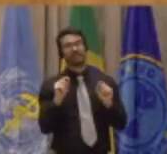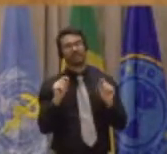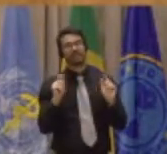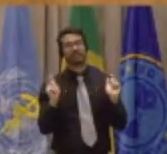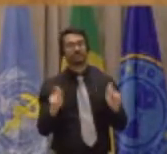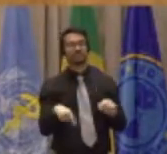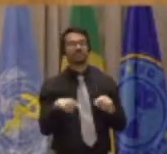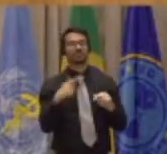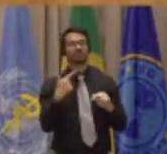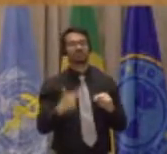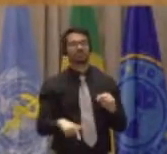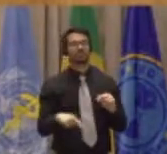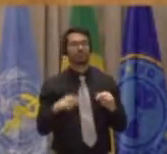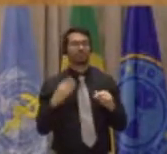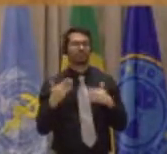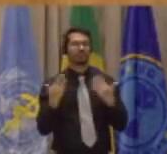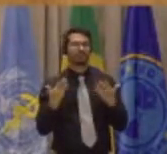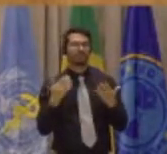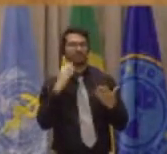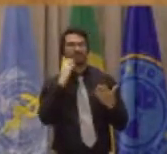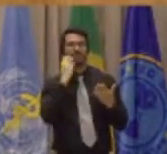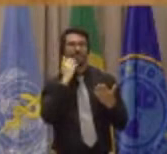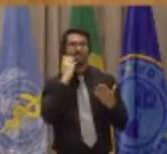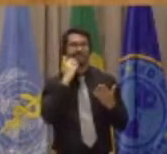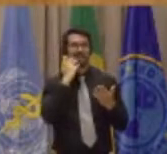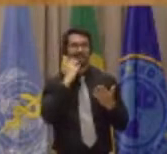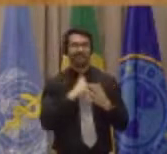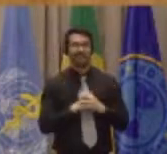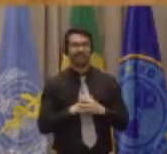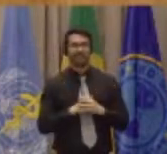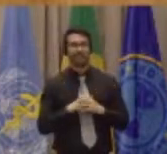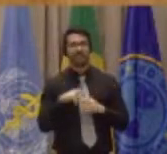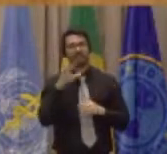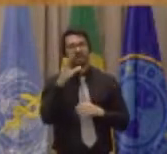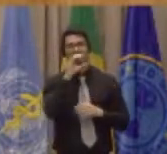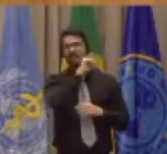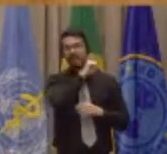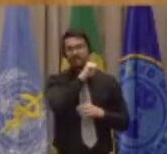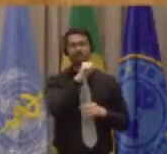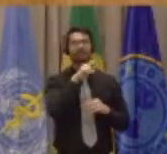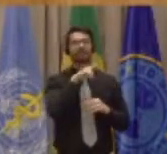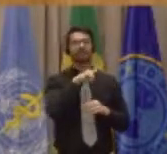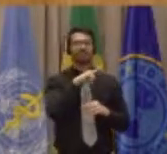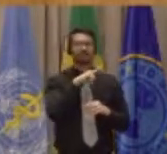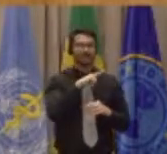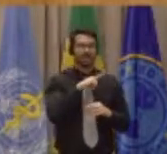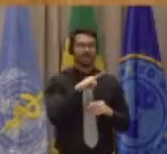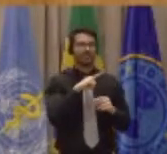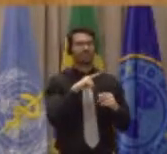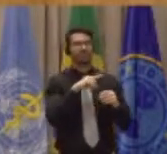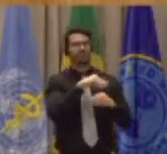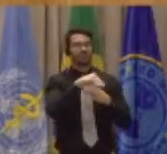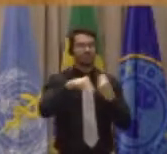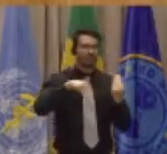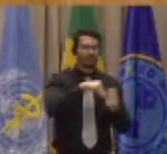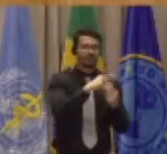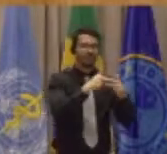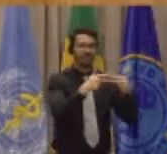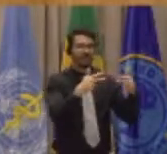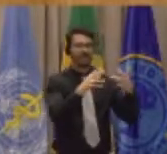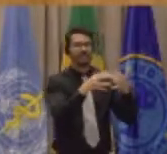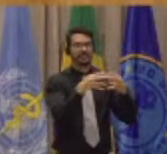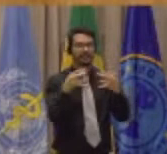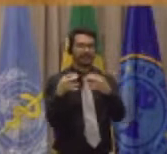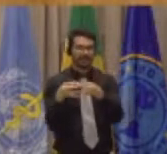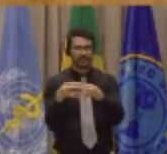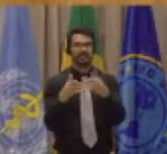resource that allowed us to move in a very quick way to allowed